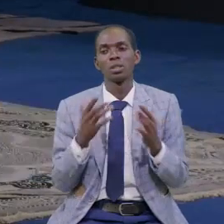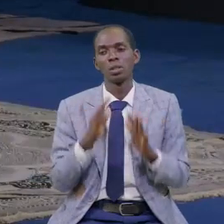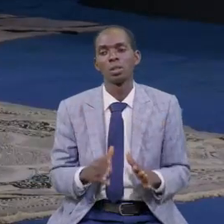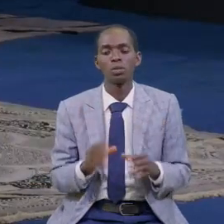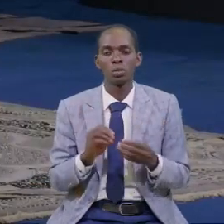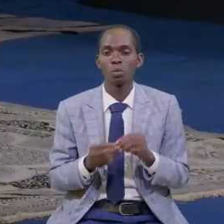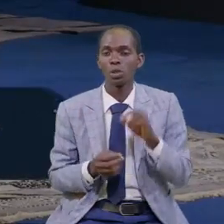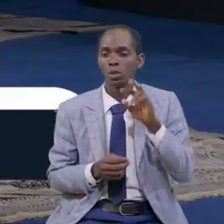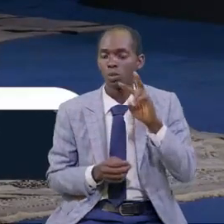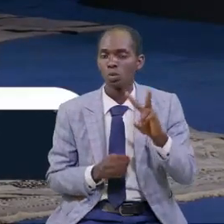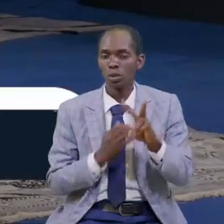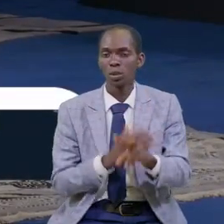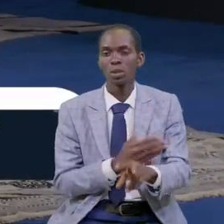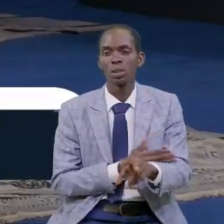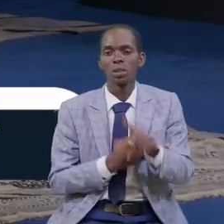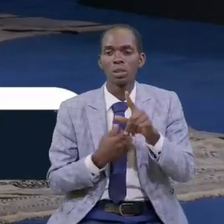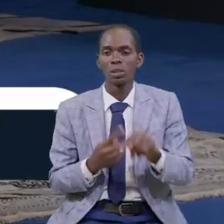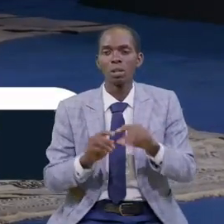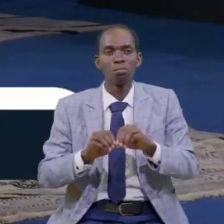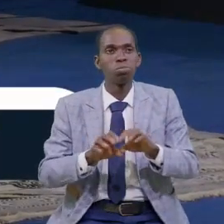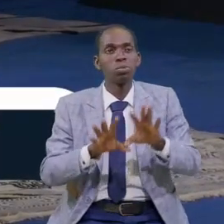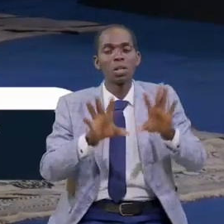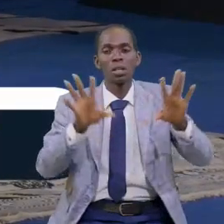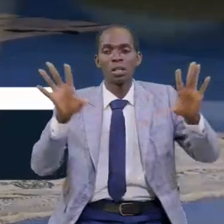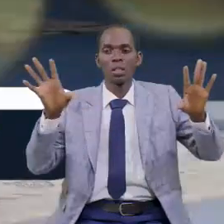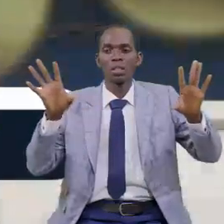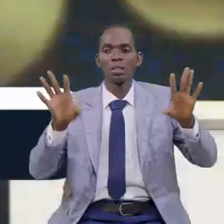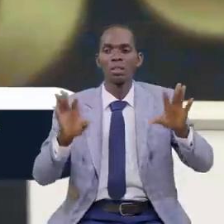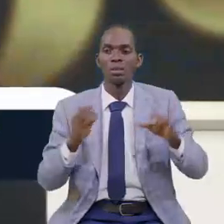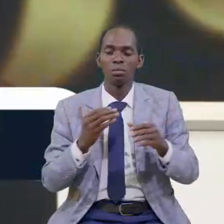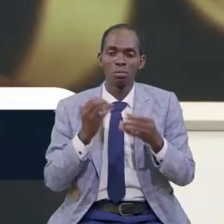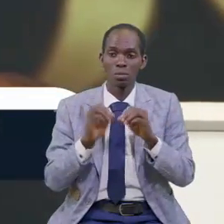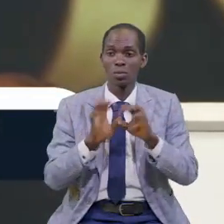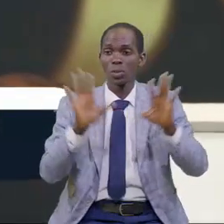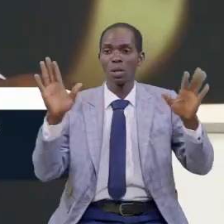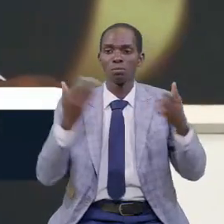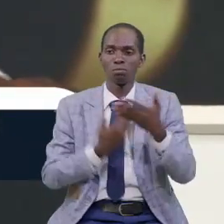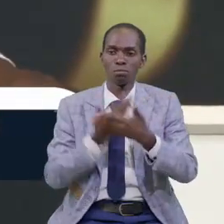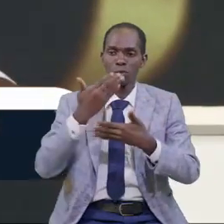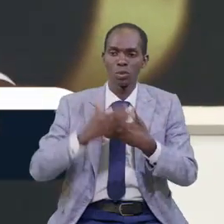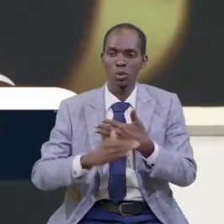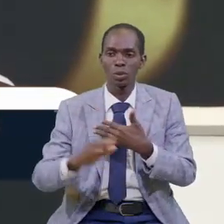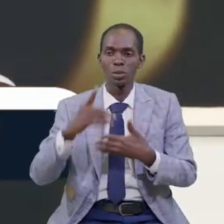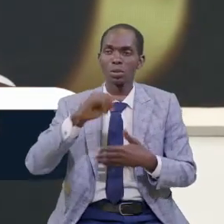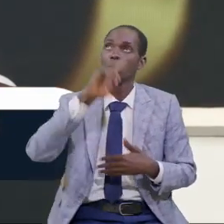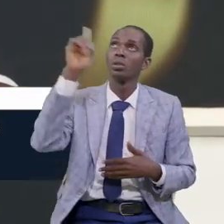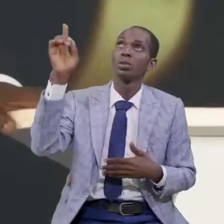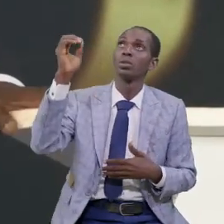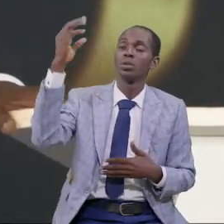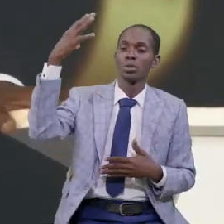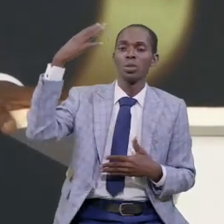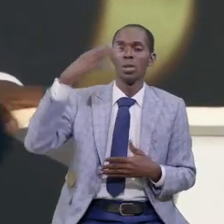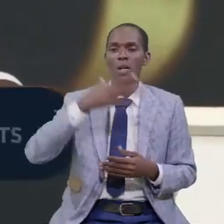the light shining beyond the sun, beyond the stars. Number three,